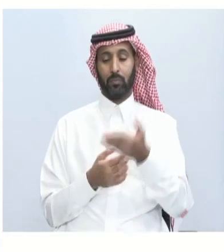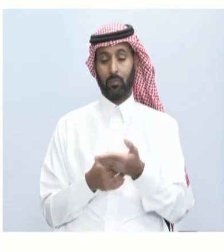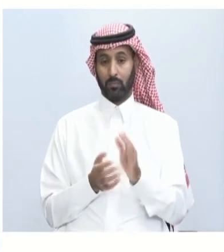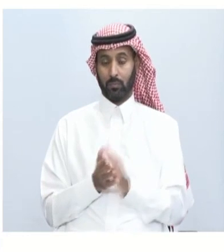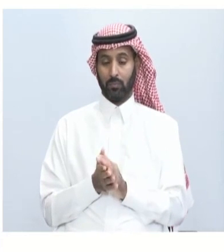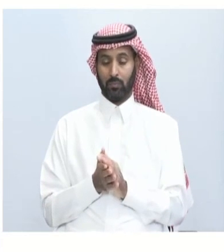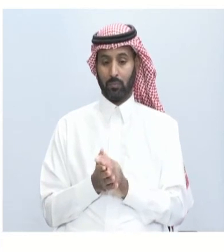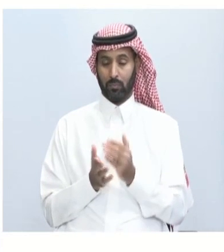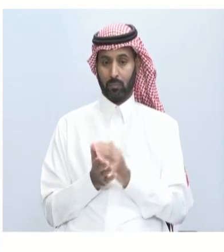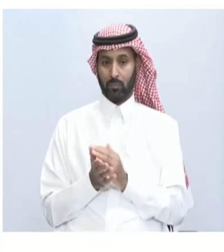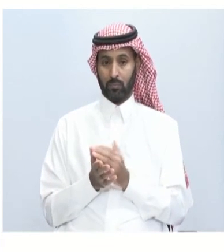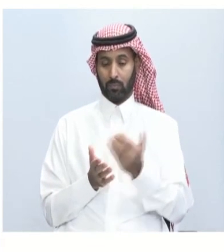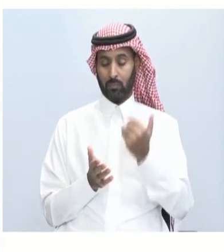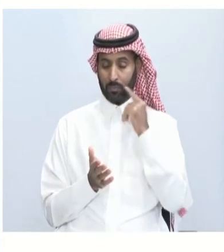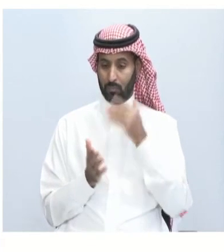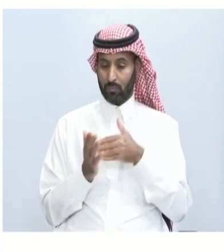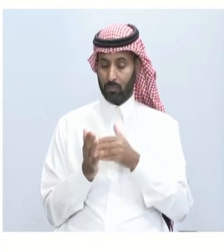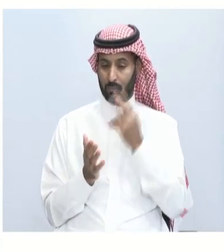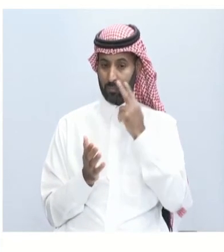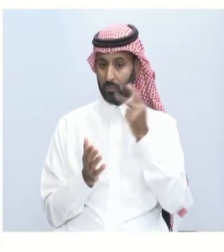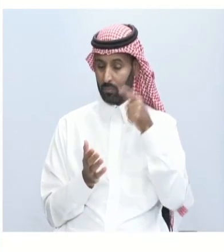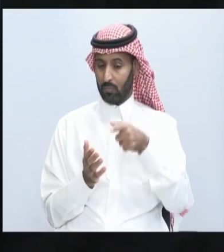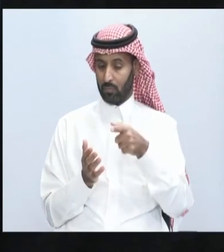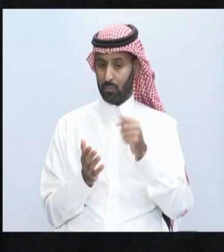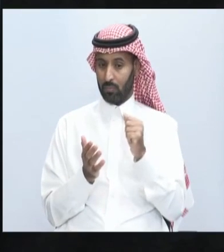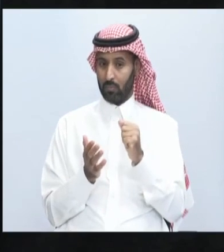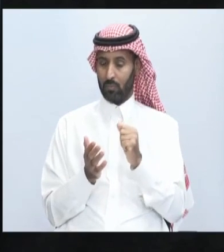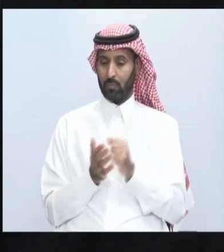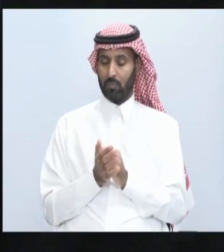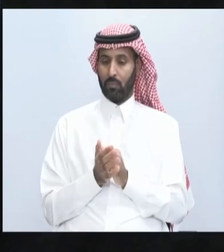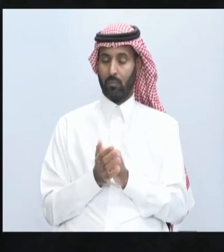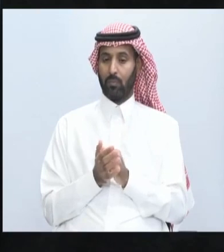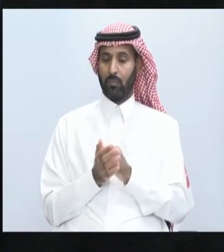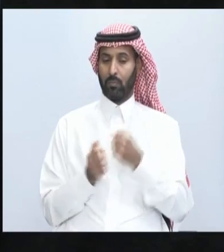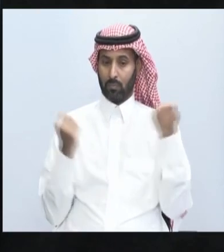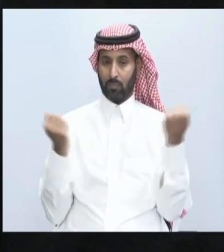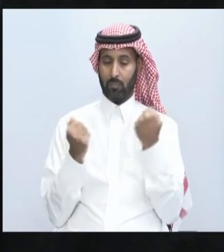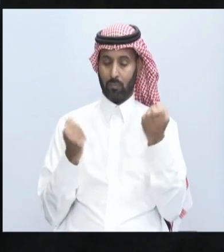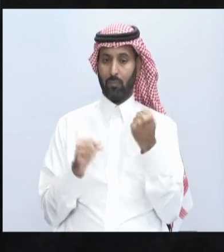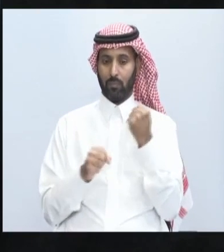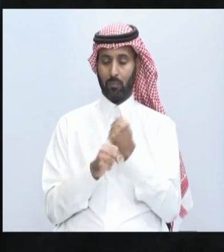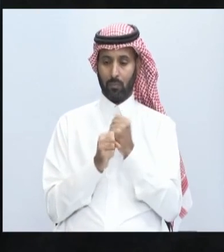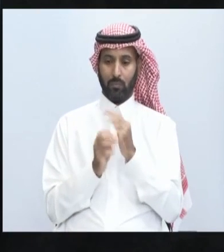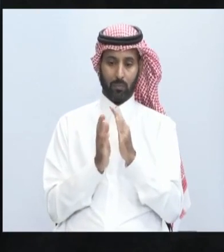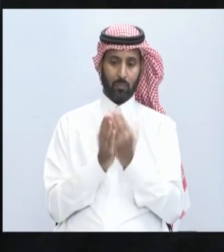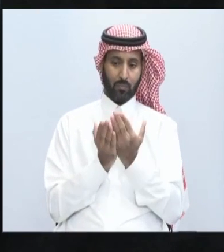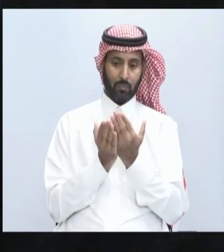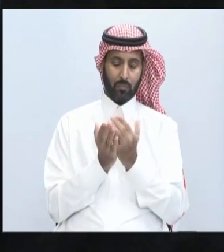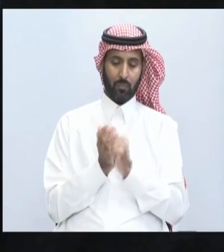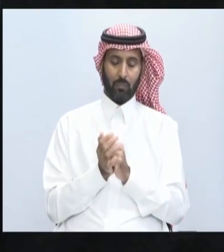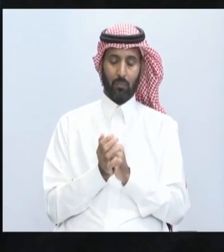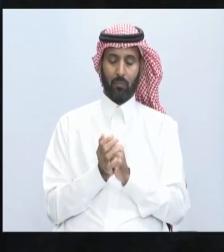Now, before we finish, I would like to remind you of an exercise on your workbook. So on